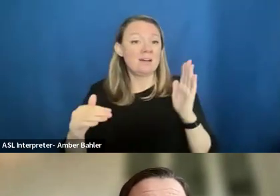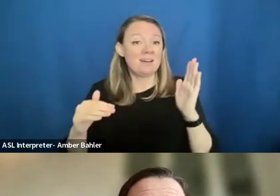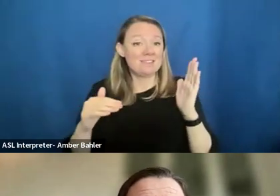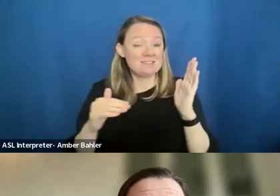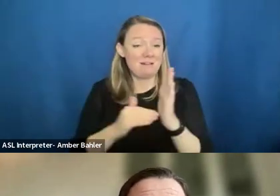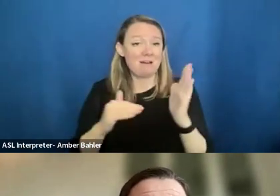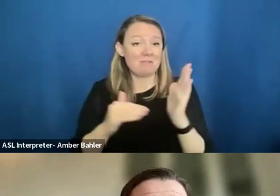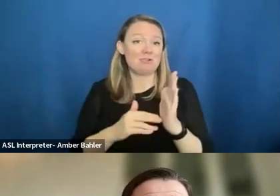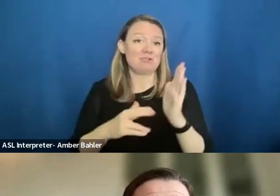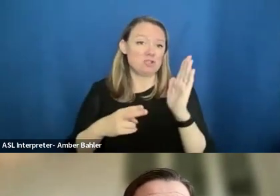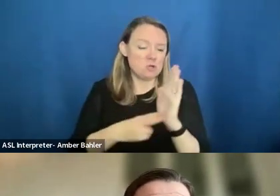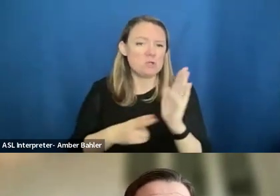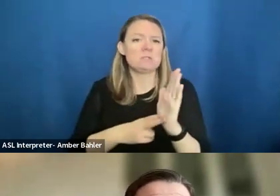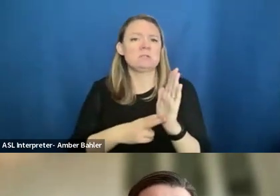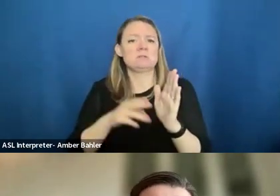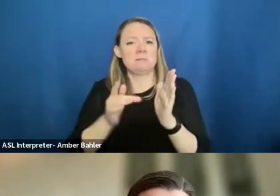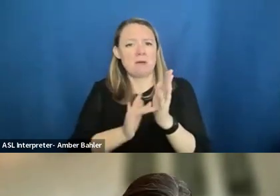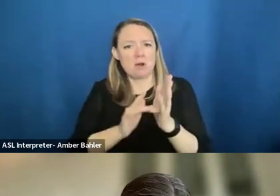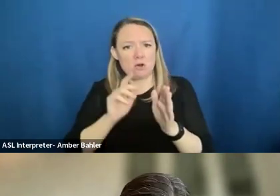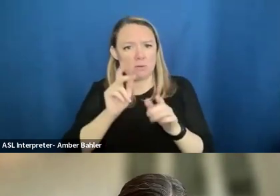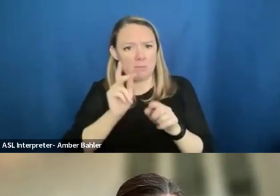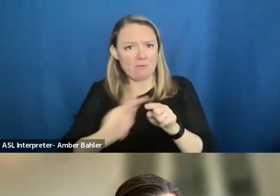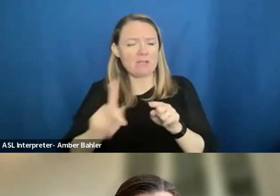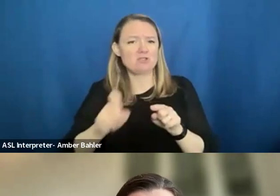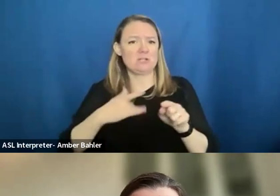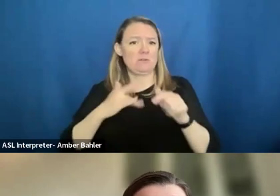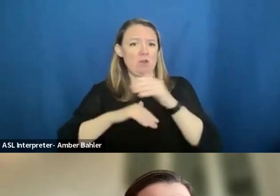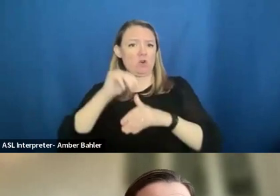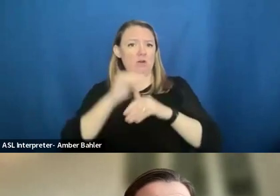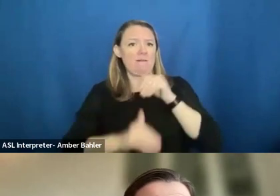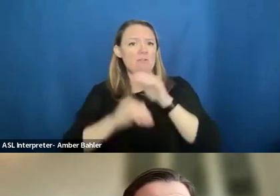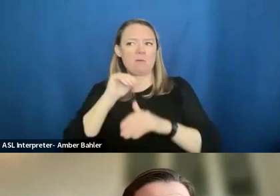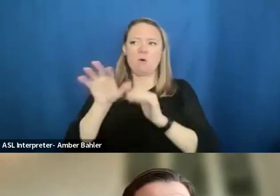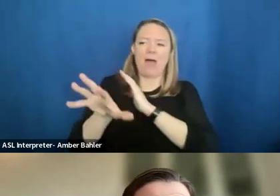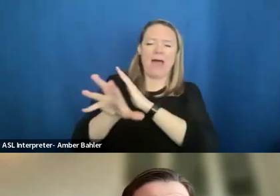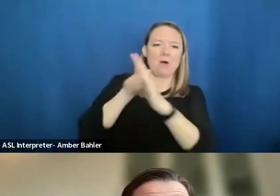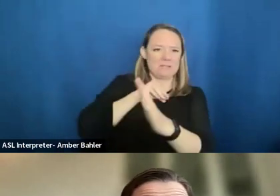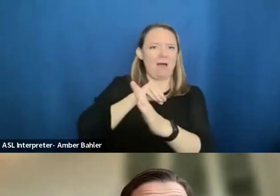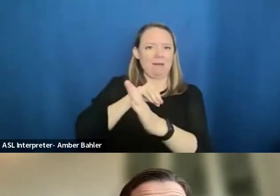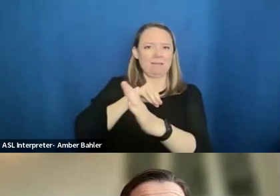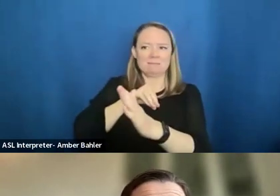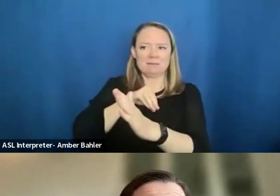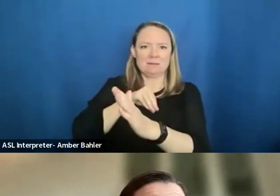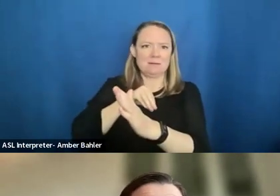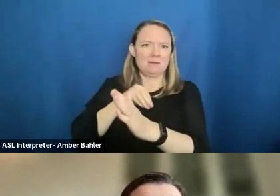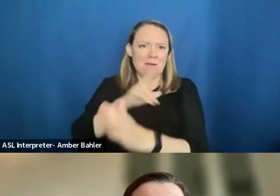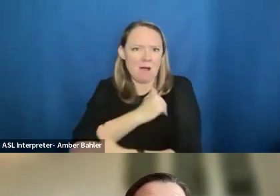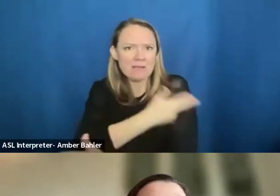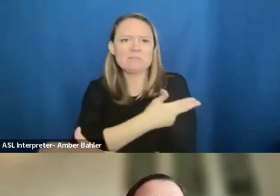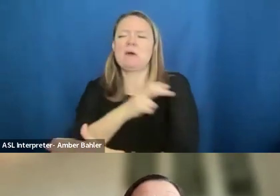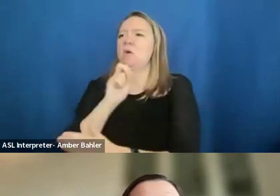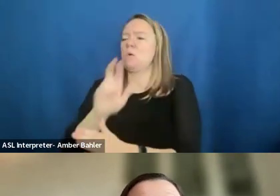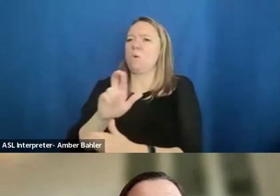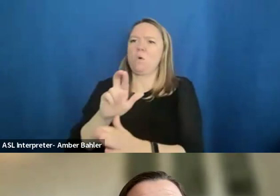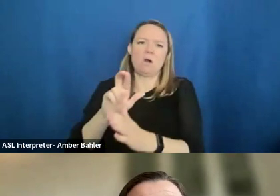our healthcare locations. And I guess I would look to others, and I know Dr. Fortinas, you talked about this, but street